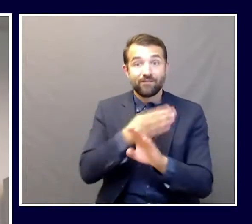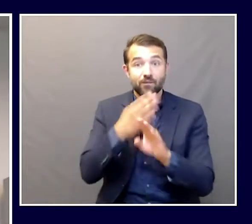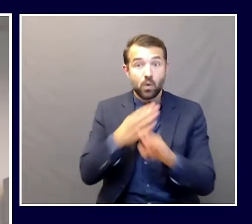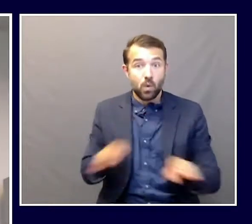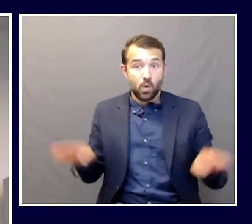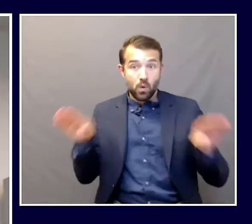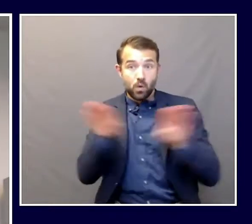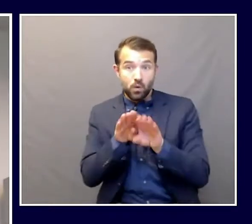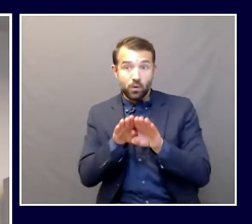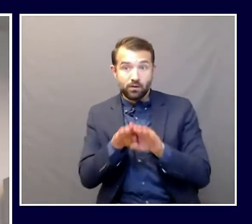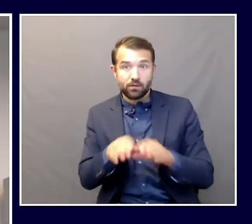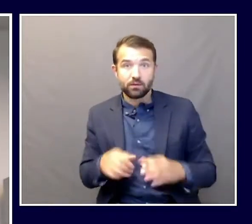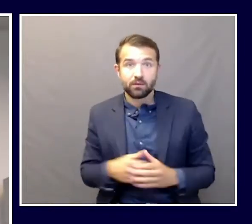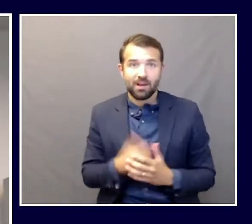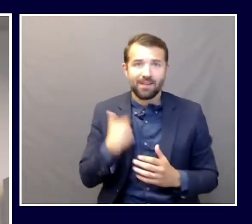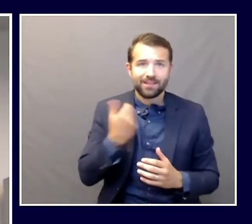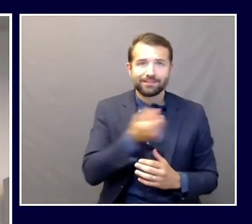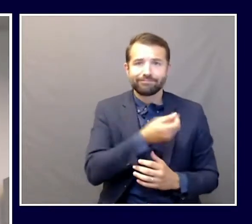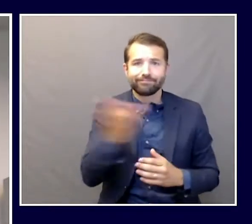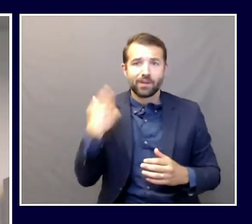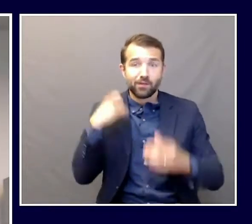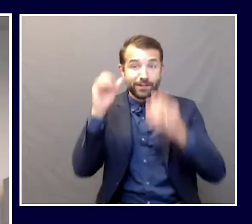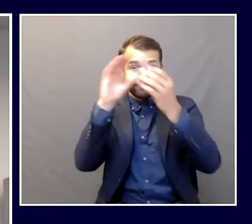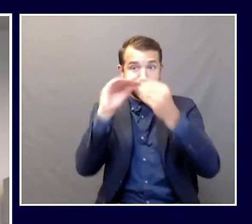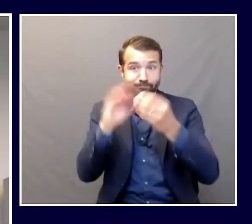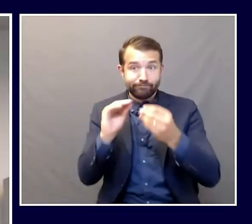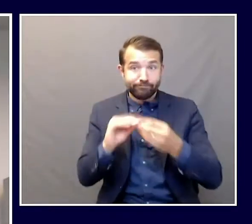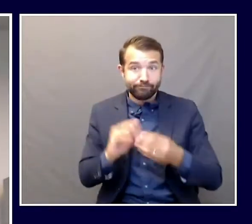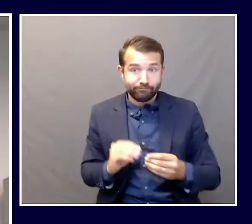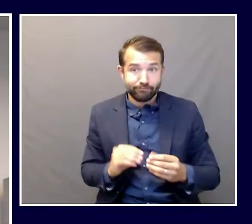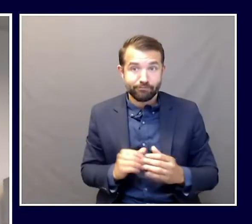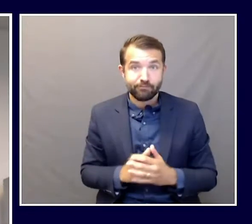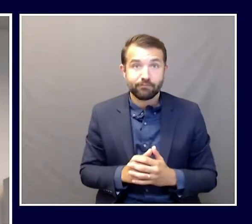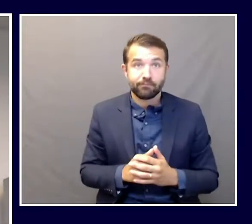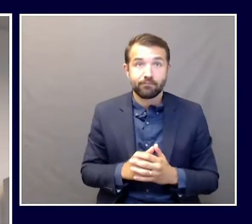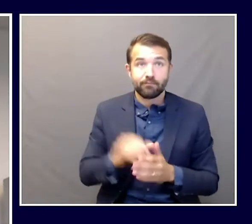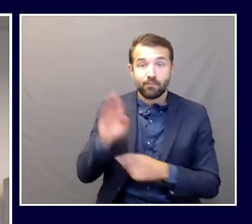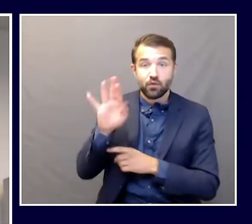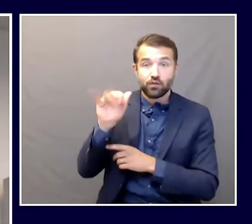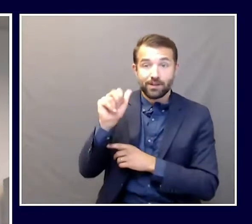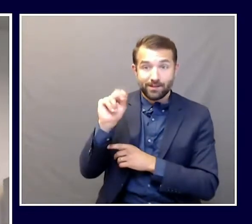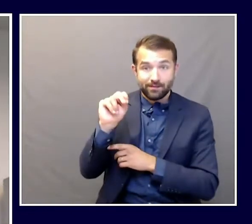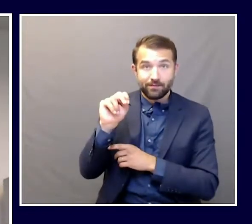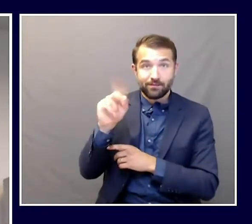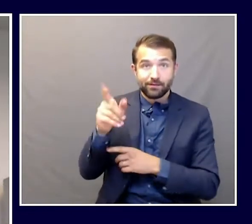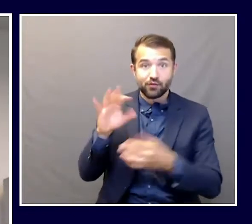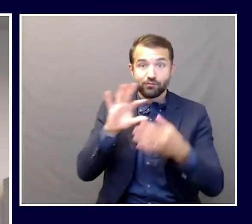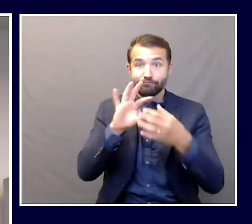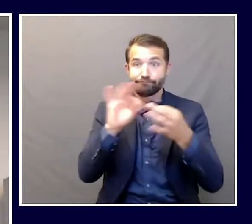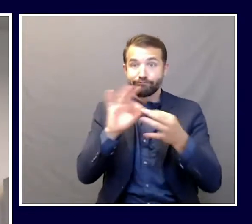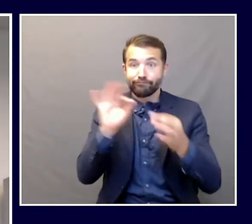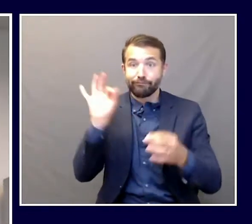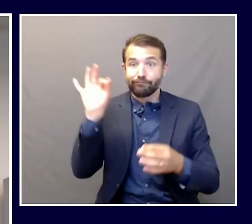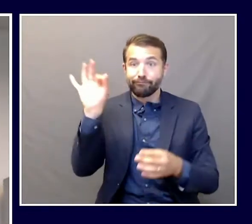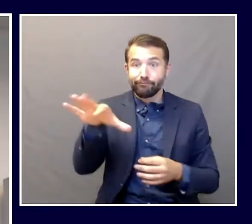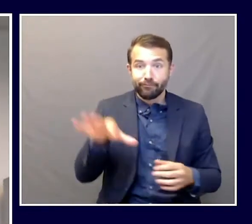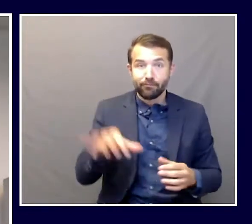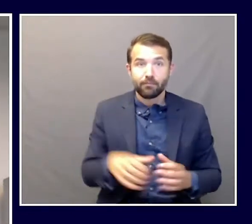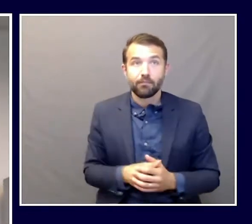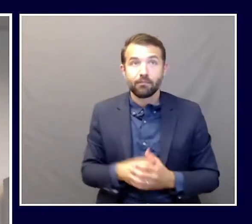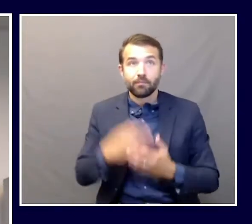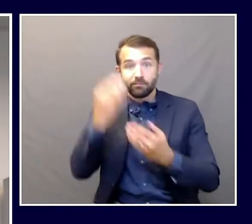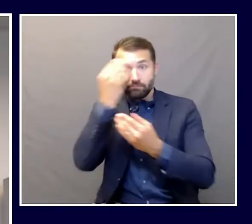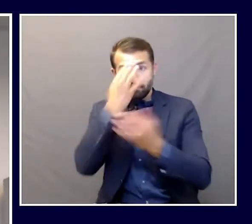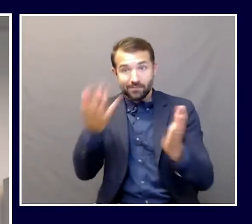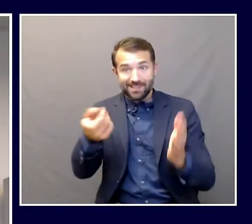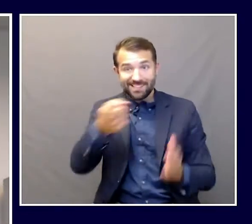notes, one of which Brian Sullivan has referenced. Next week, next Wednesday, will be the